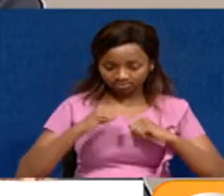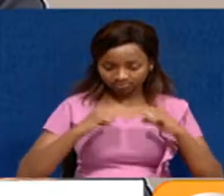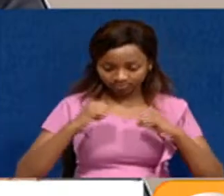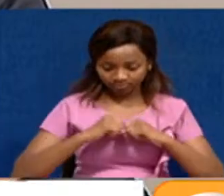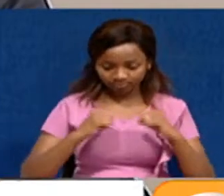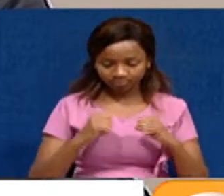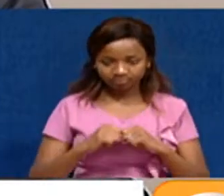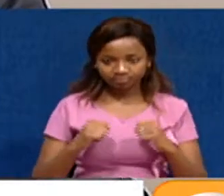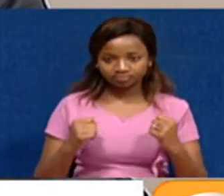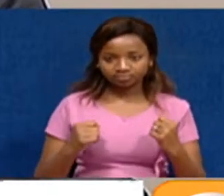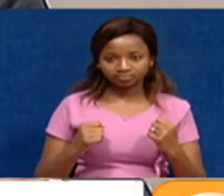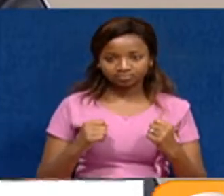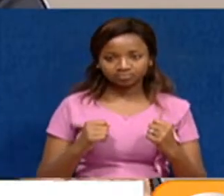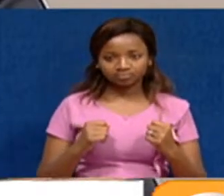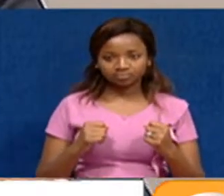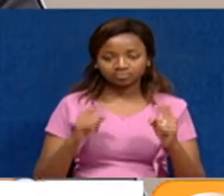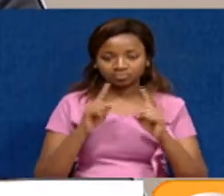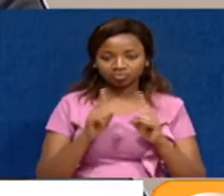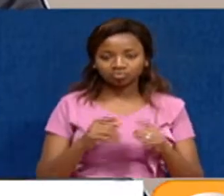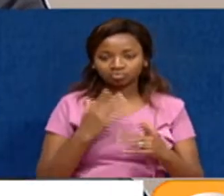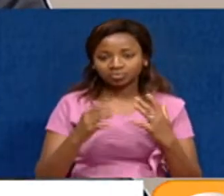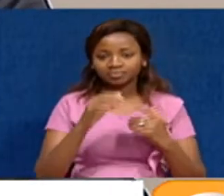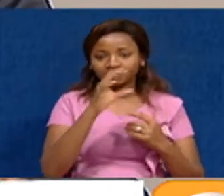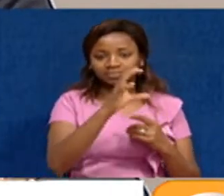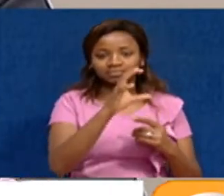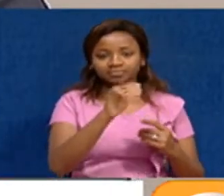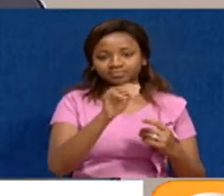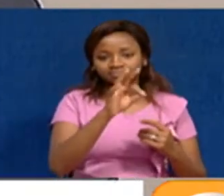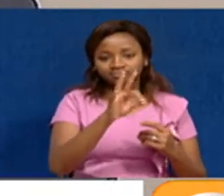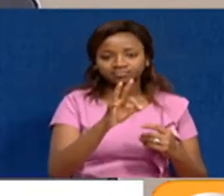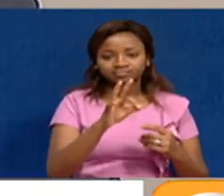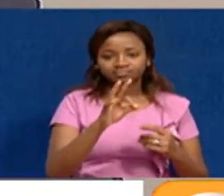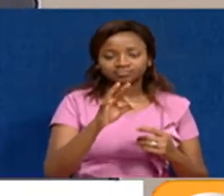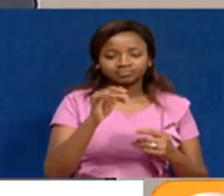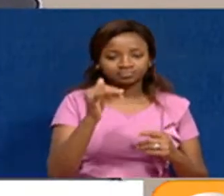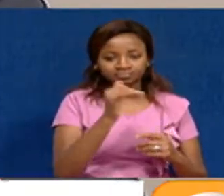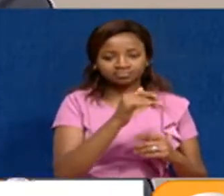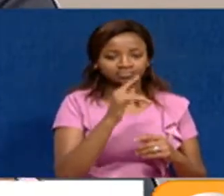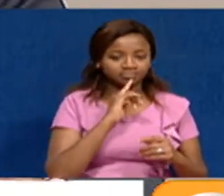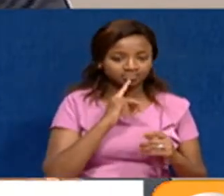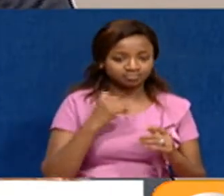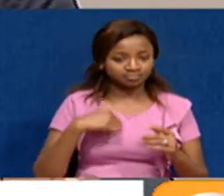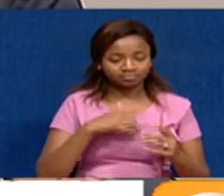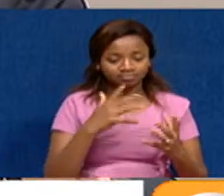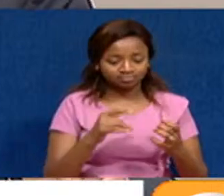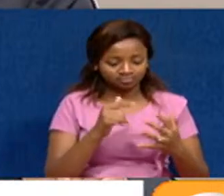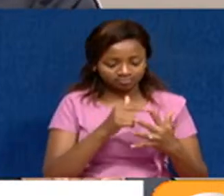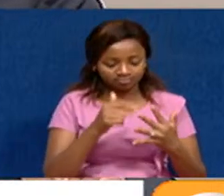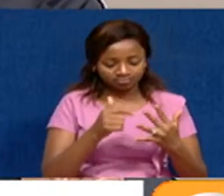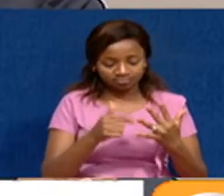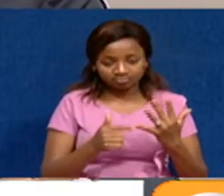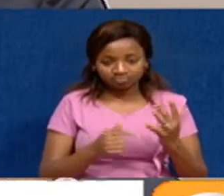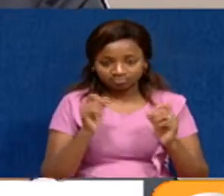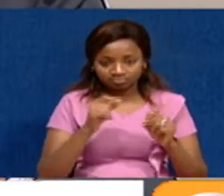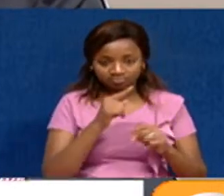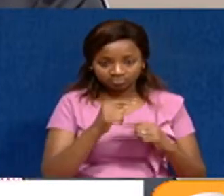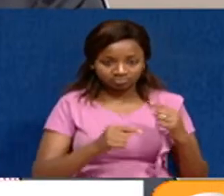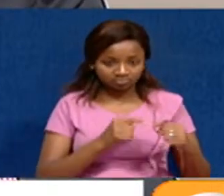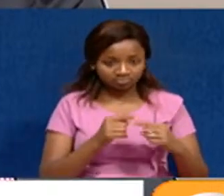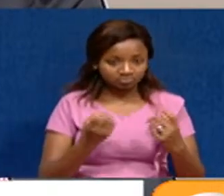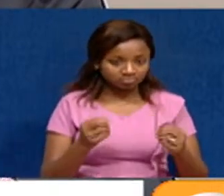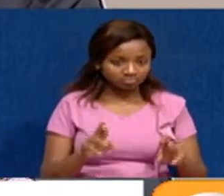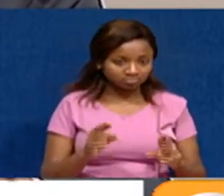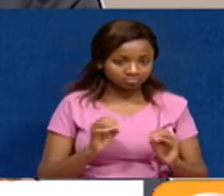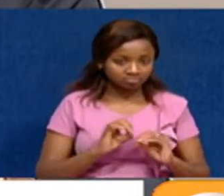ask from CAF, even from internally, this is what is happening. Are you able to go ahead with this or not? Because in